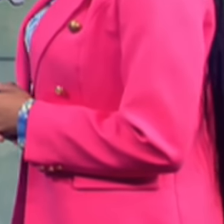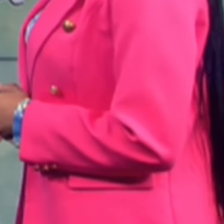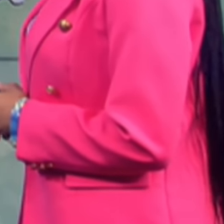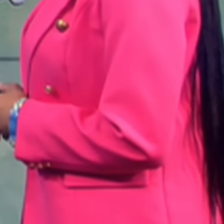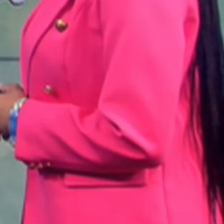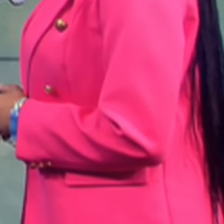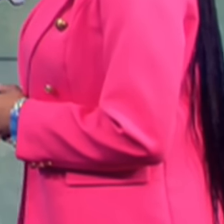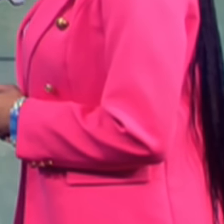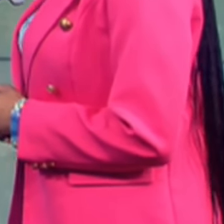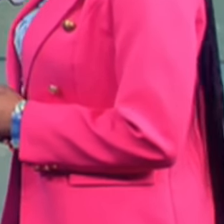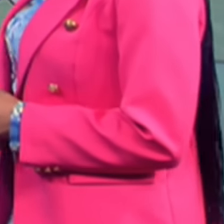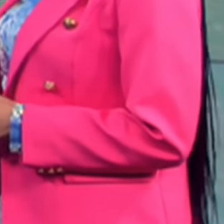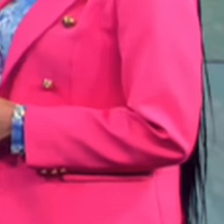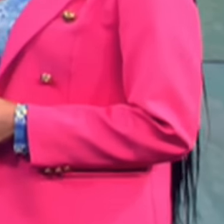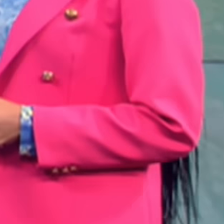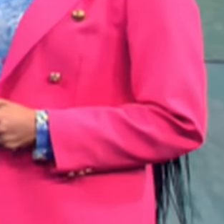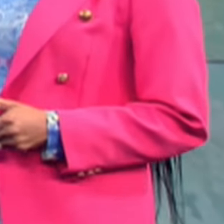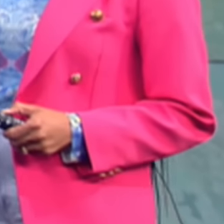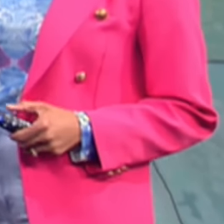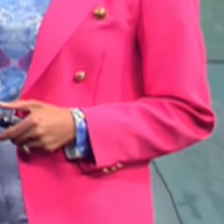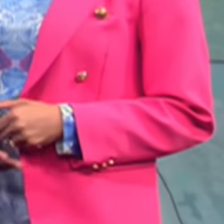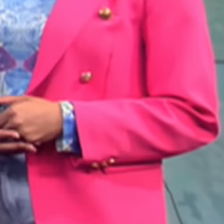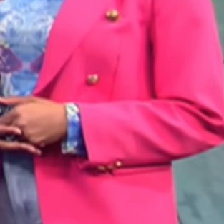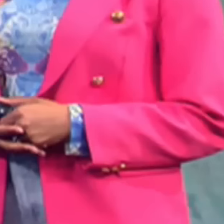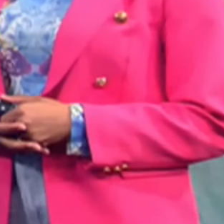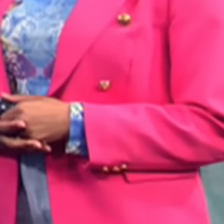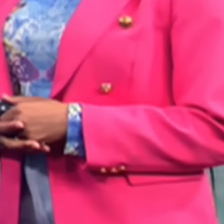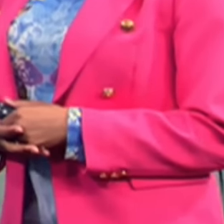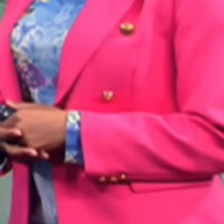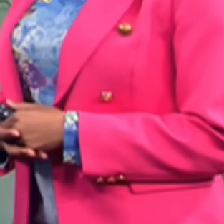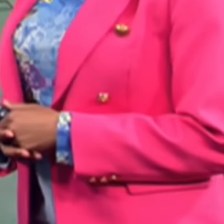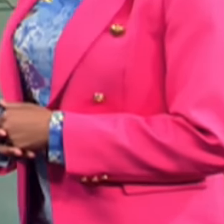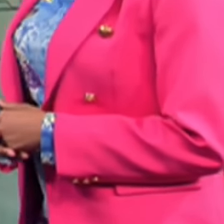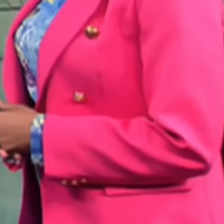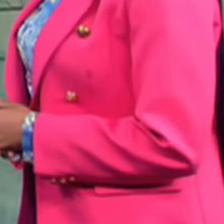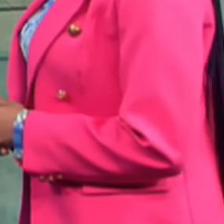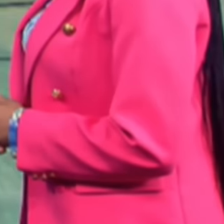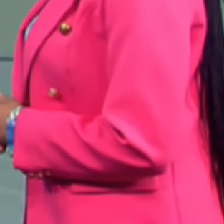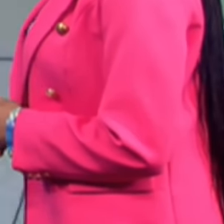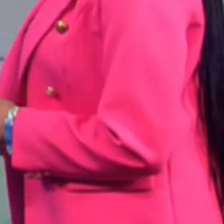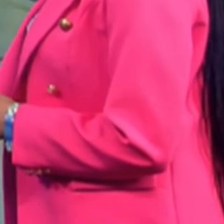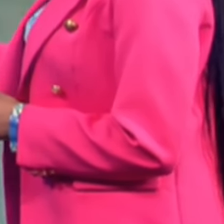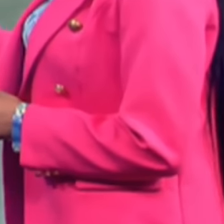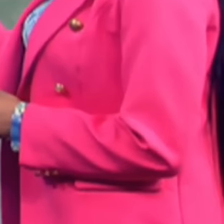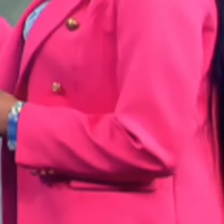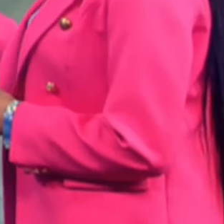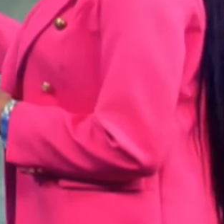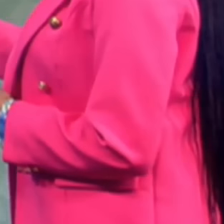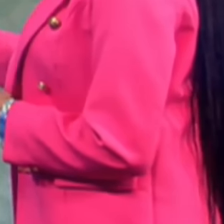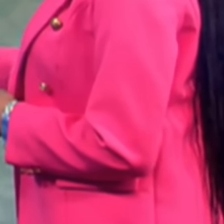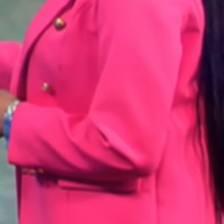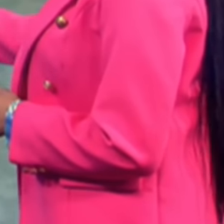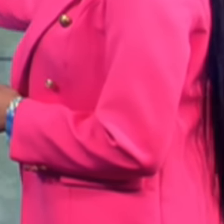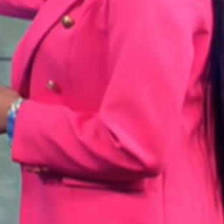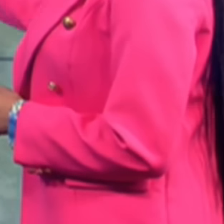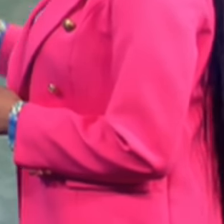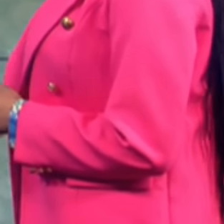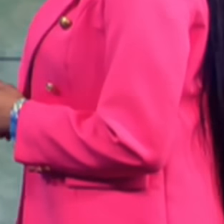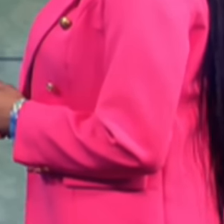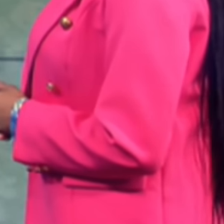digata di le 3 go a go di le 24 Belabela ka digata di le 3 go a go di le 27 mo provinceng ya